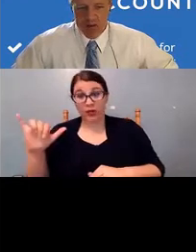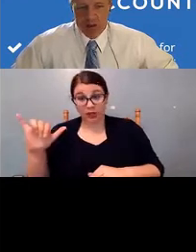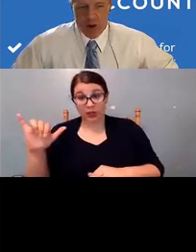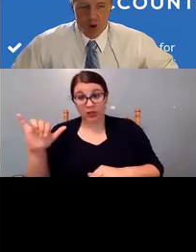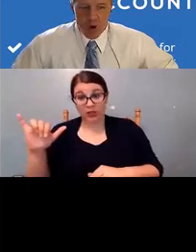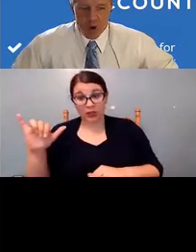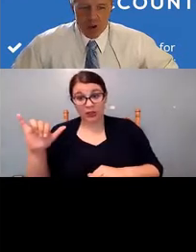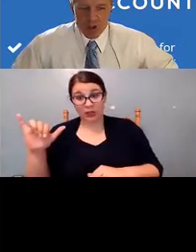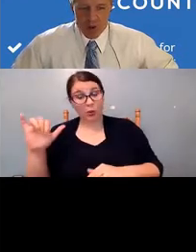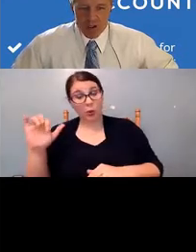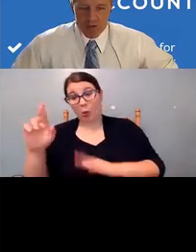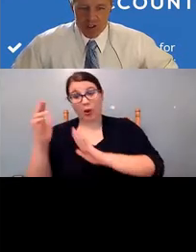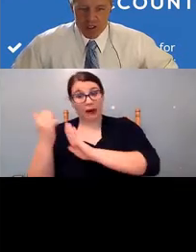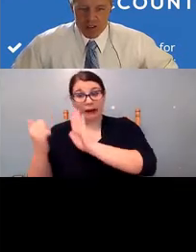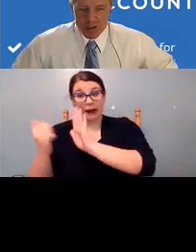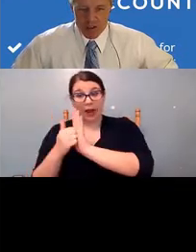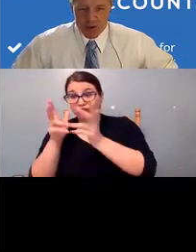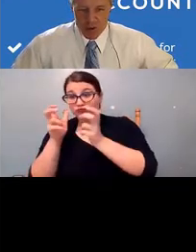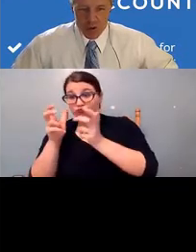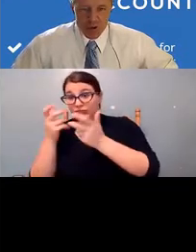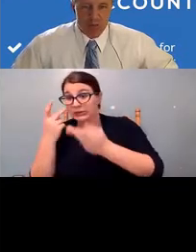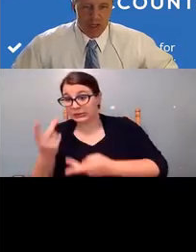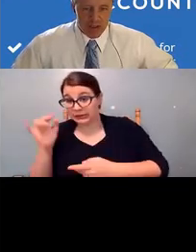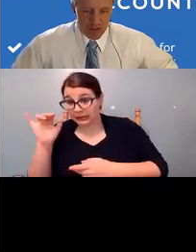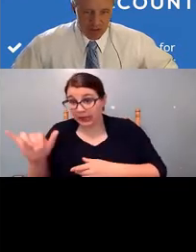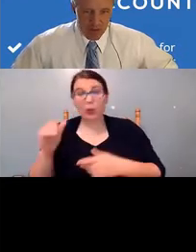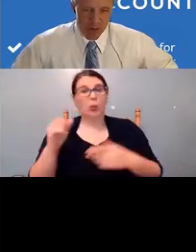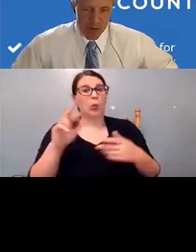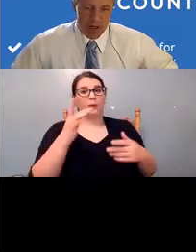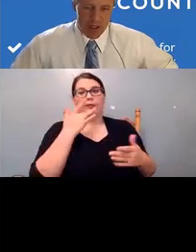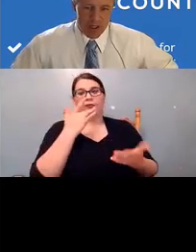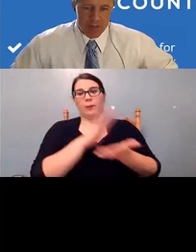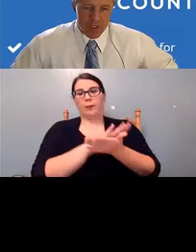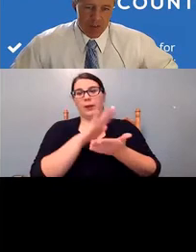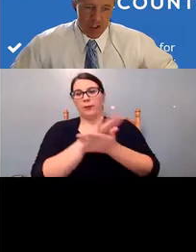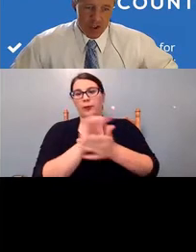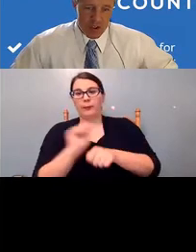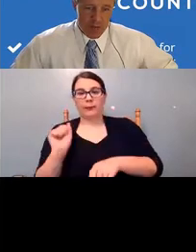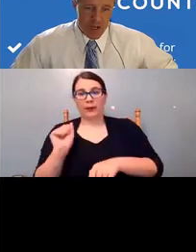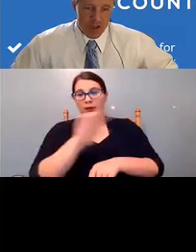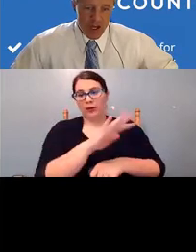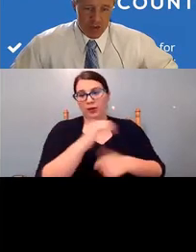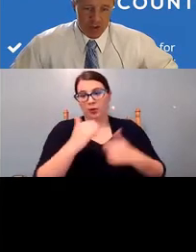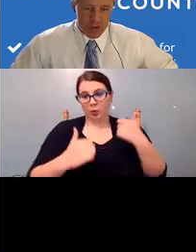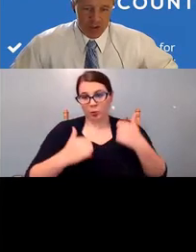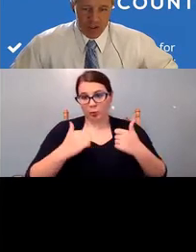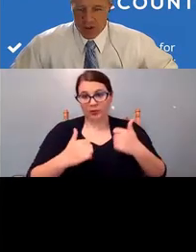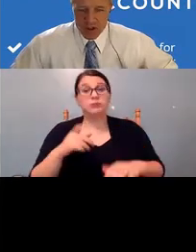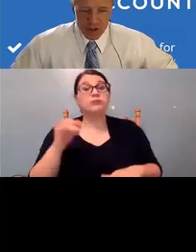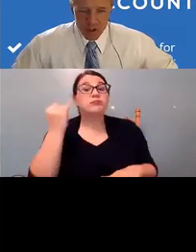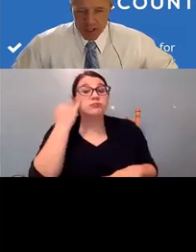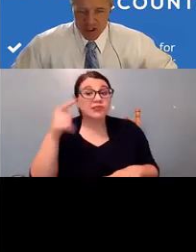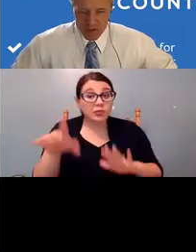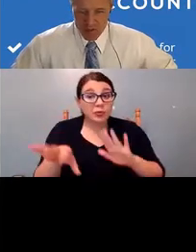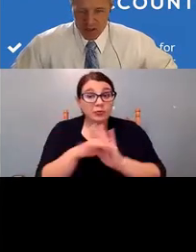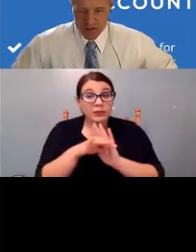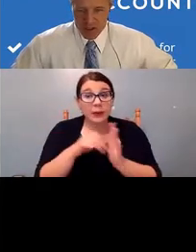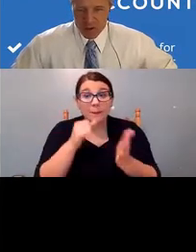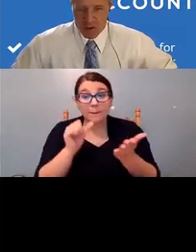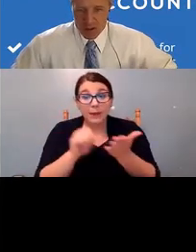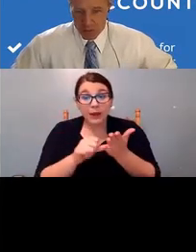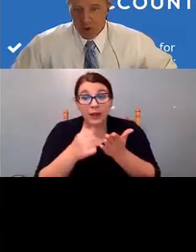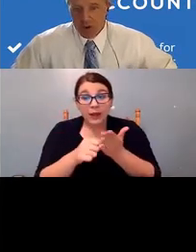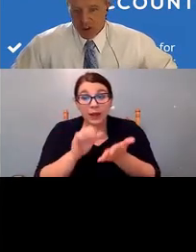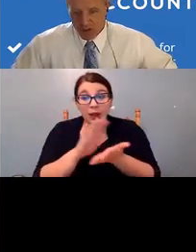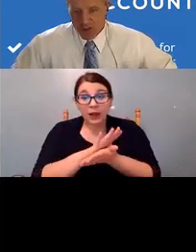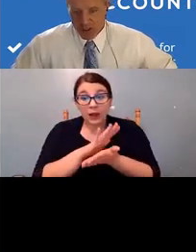account, or do you want them sent to you through the mail? If you choose the mail option, they will actually be